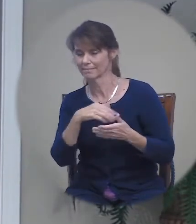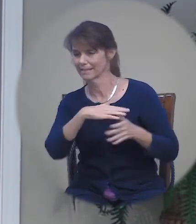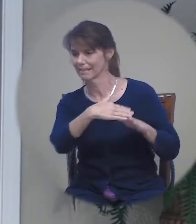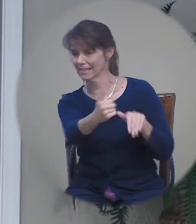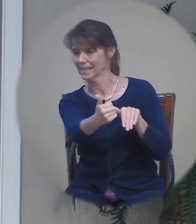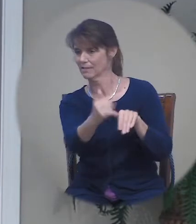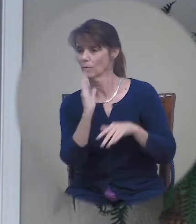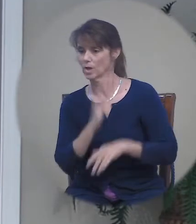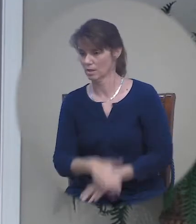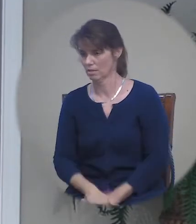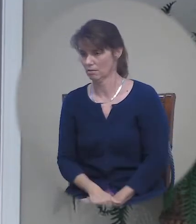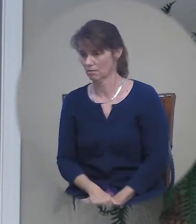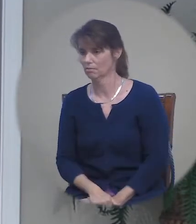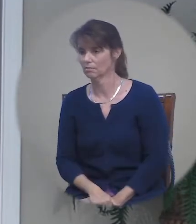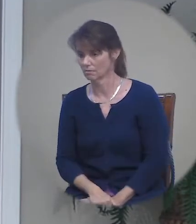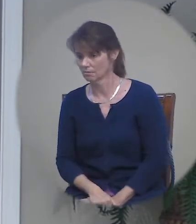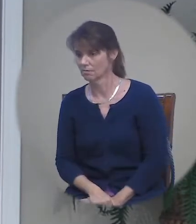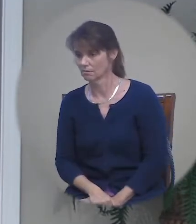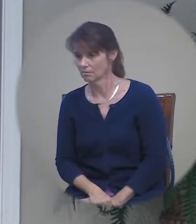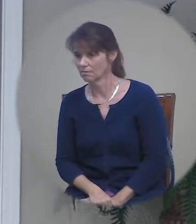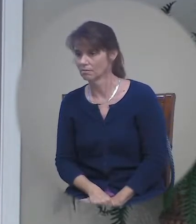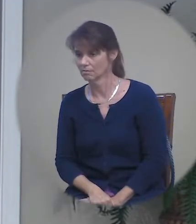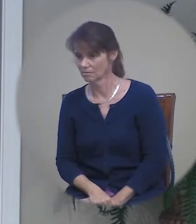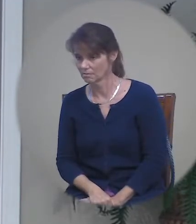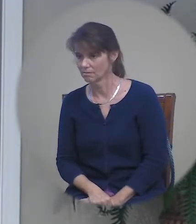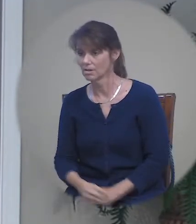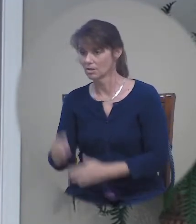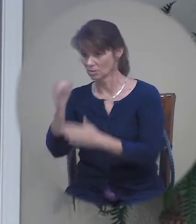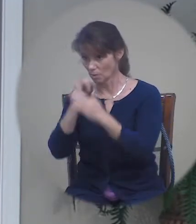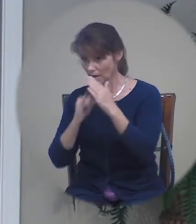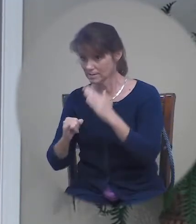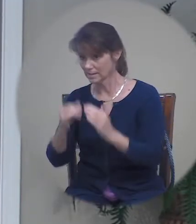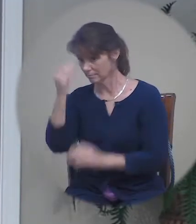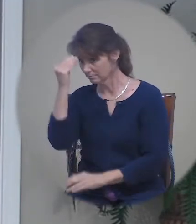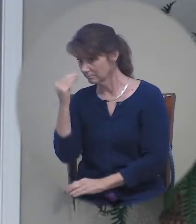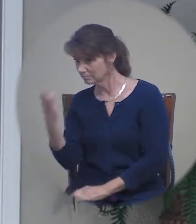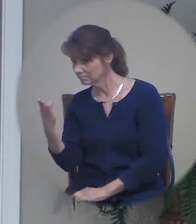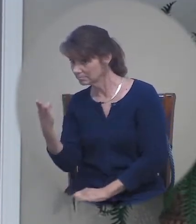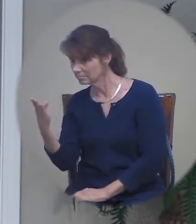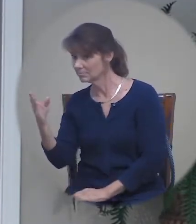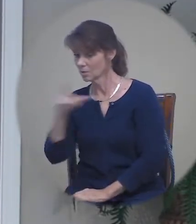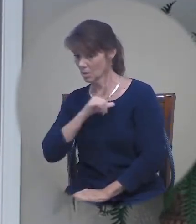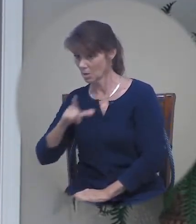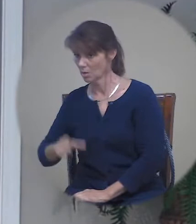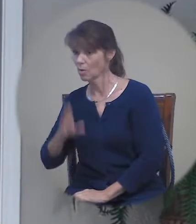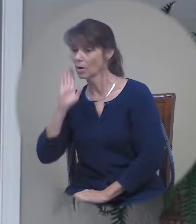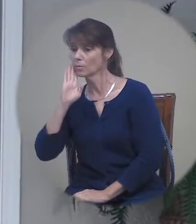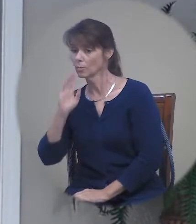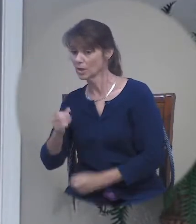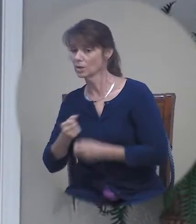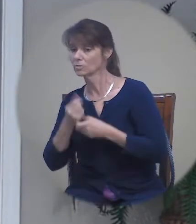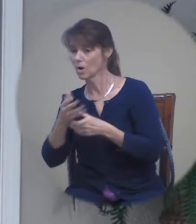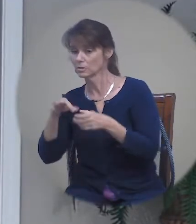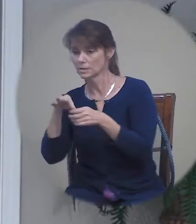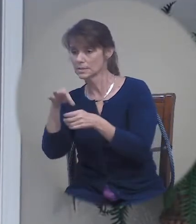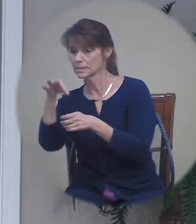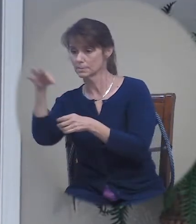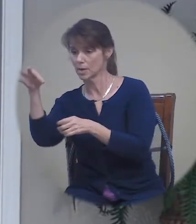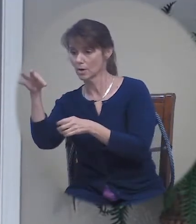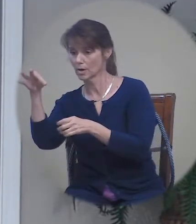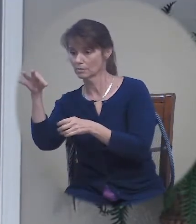own land." And so Isaiah speaks this word of the Lord, and how many verses later? 2?